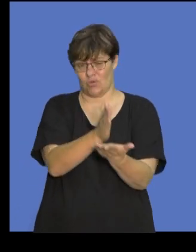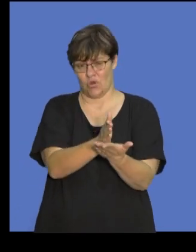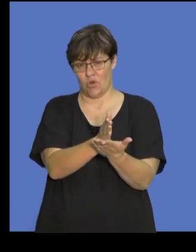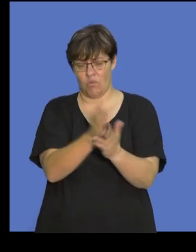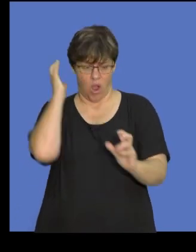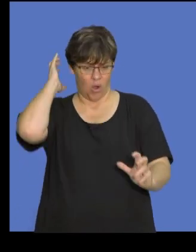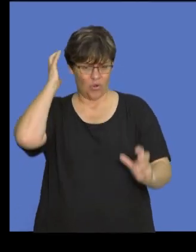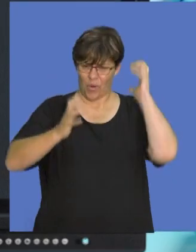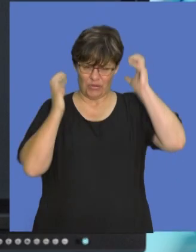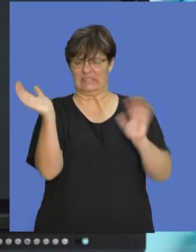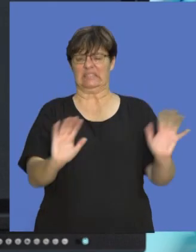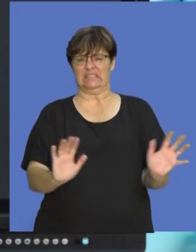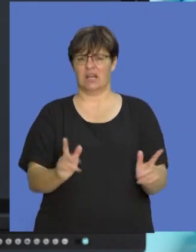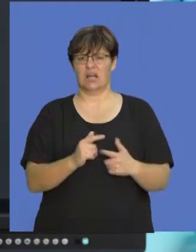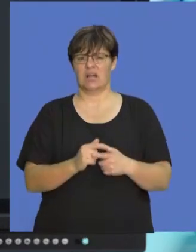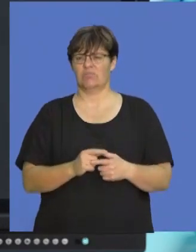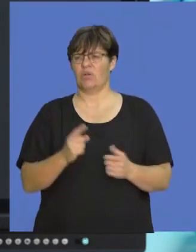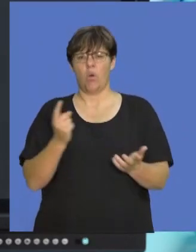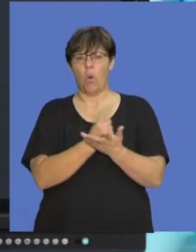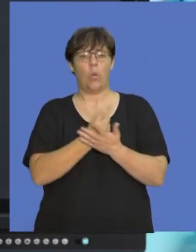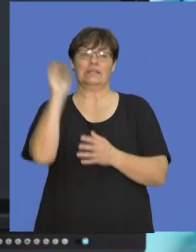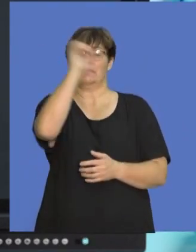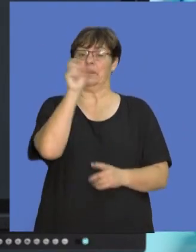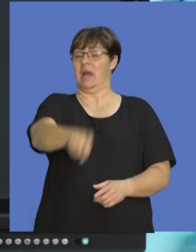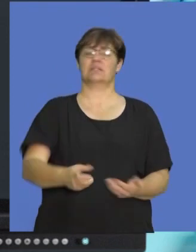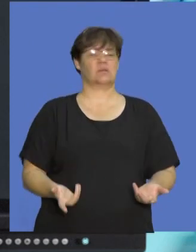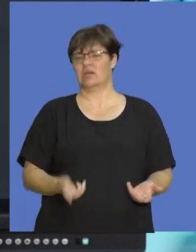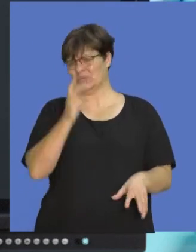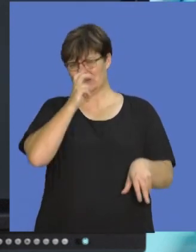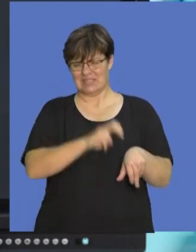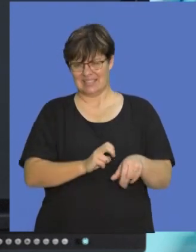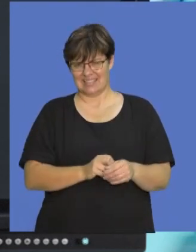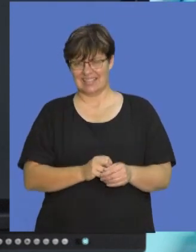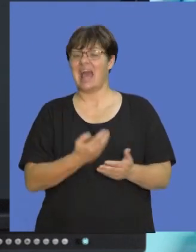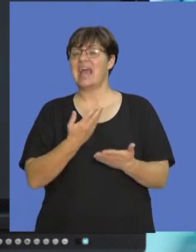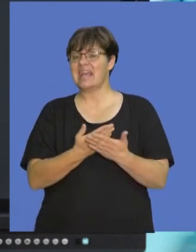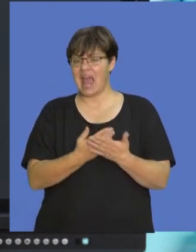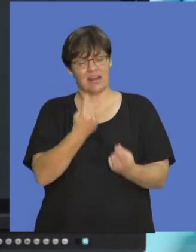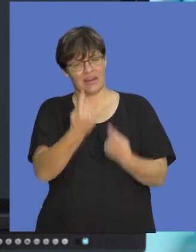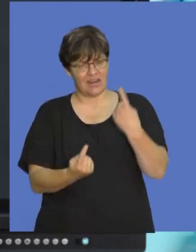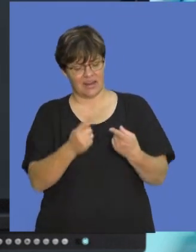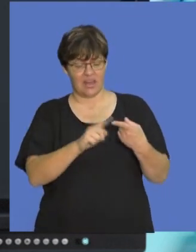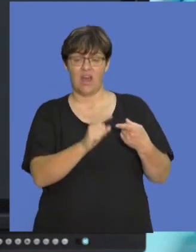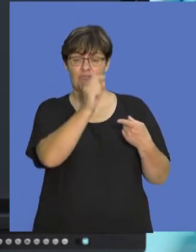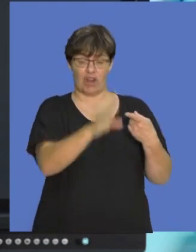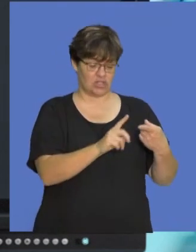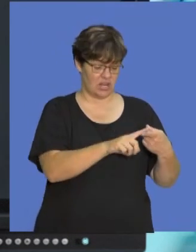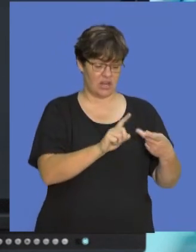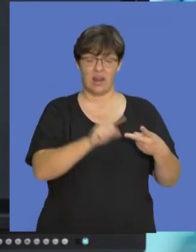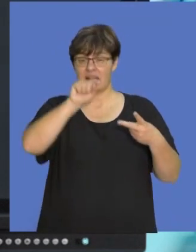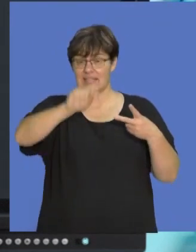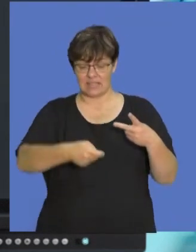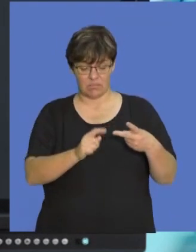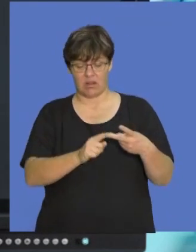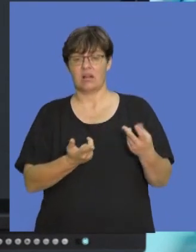sure that you don't get confused in terms of, it's always got to be a percentage. No, it doesn't. It can either be